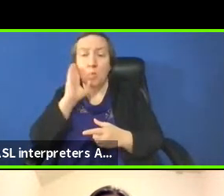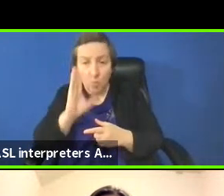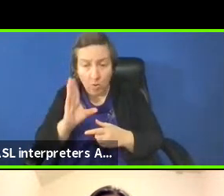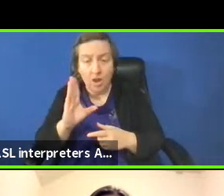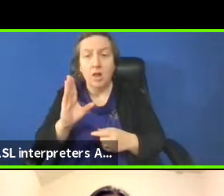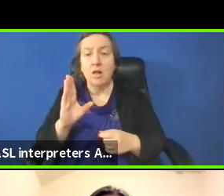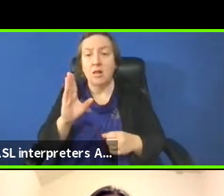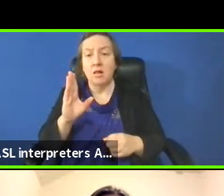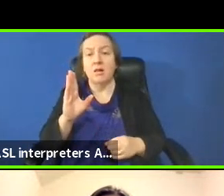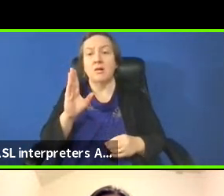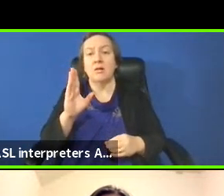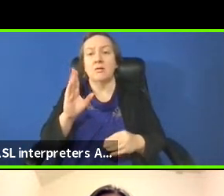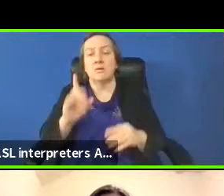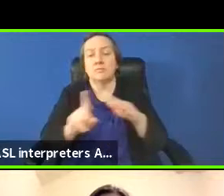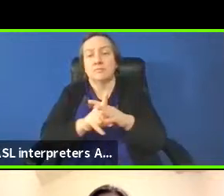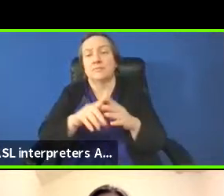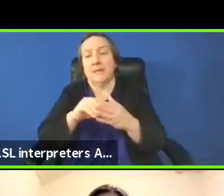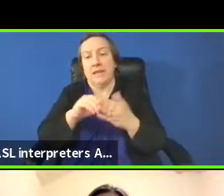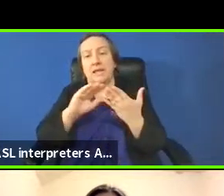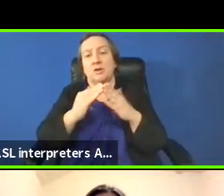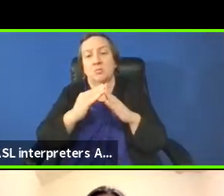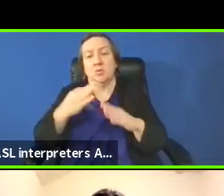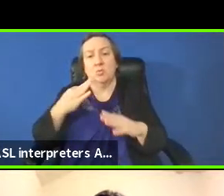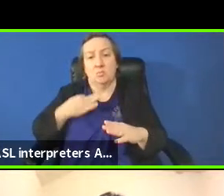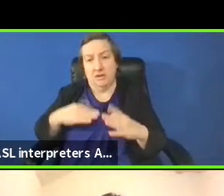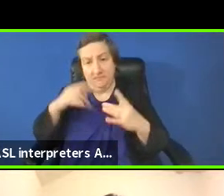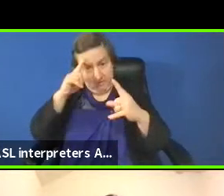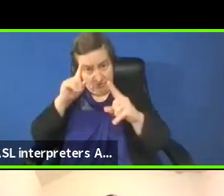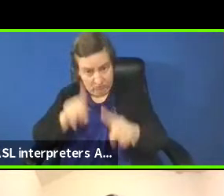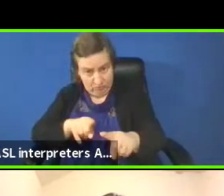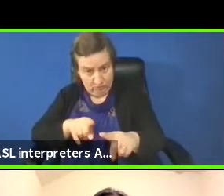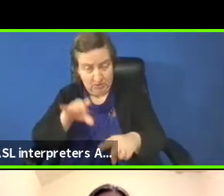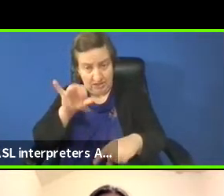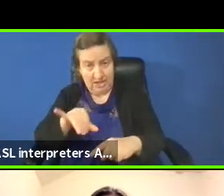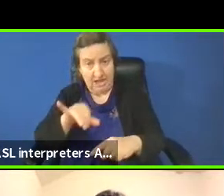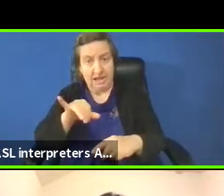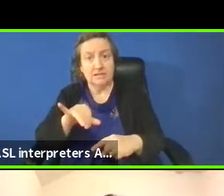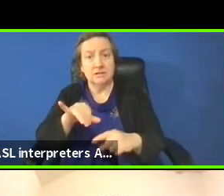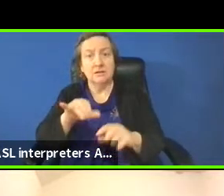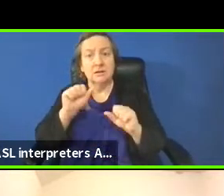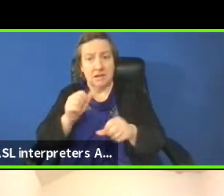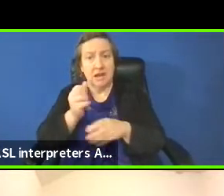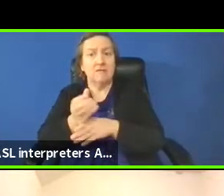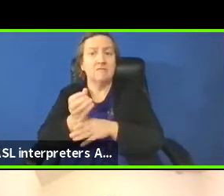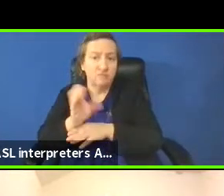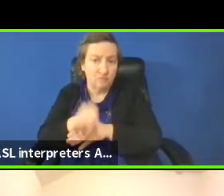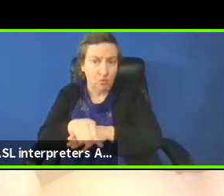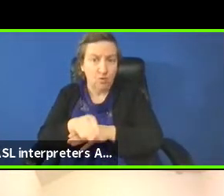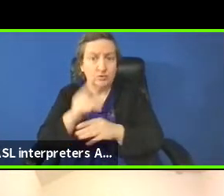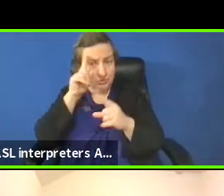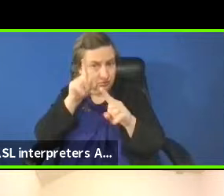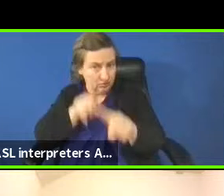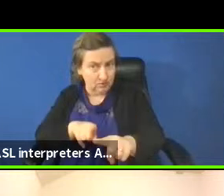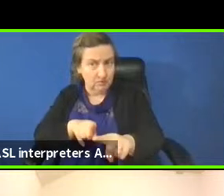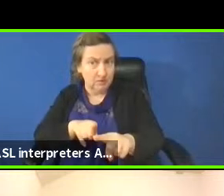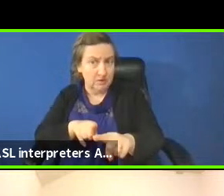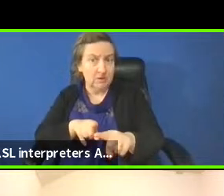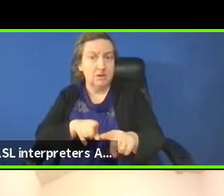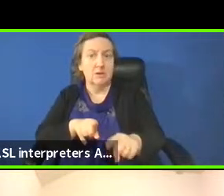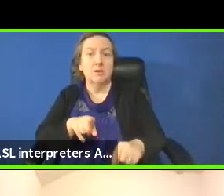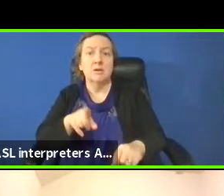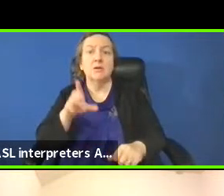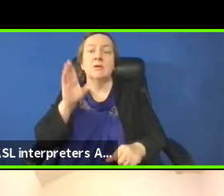appear in a community benefits agreement. That's an enforceable agreement. It